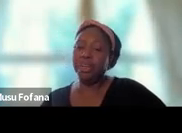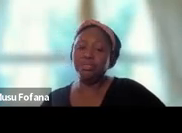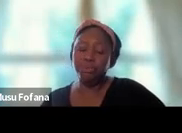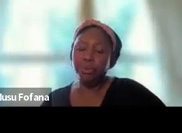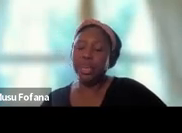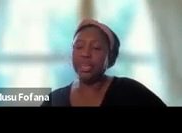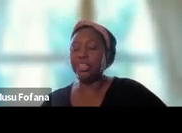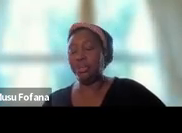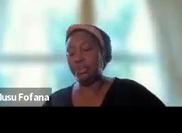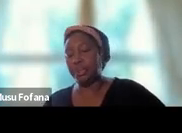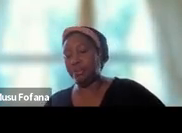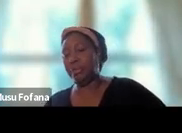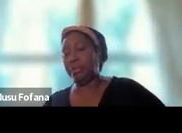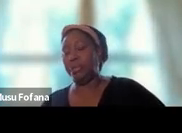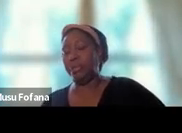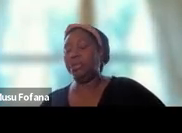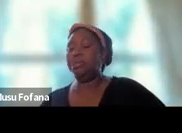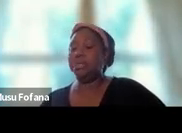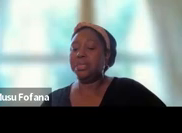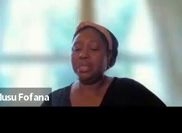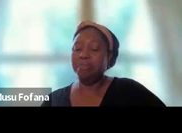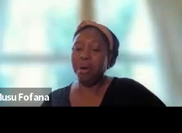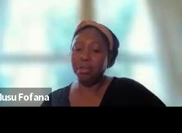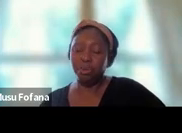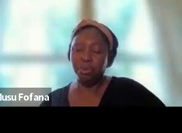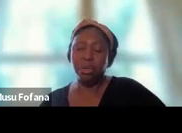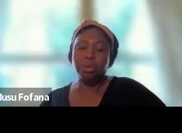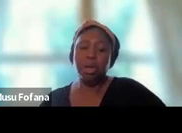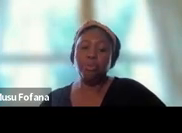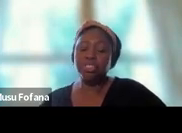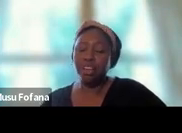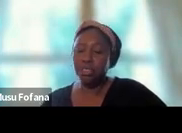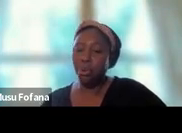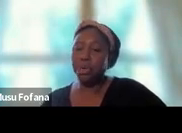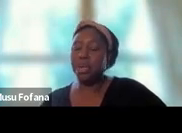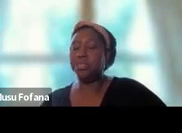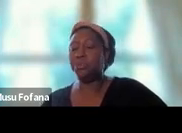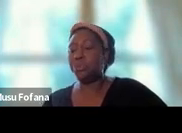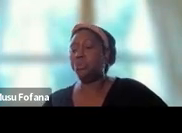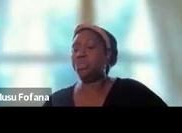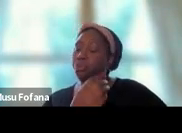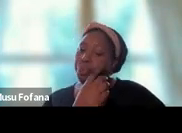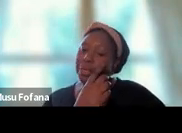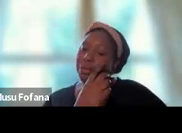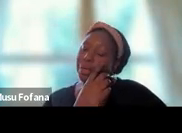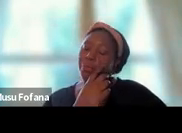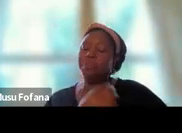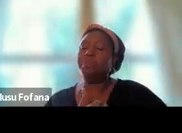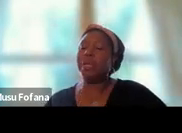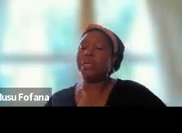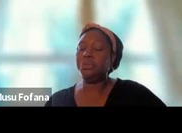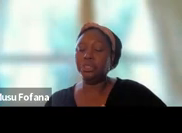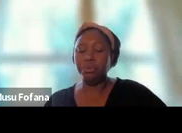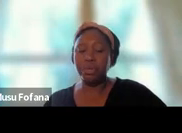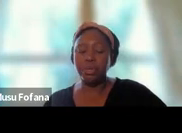are really fully engaging with their community to the extent possible. And what service coordinators will do is to really look at what